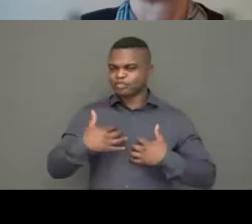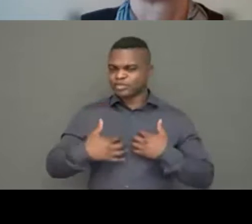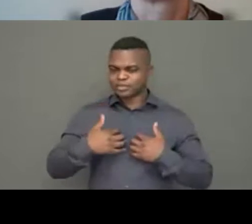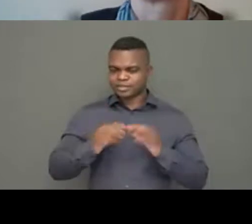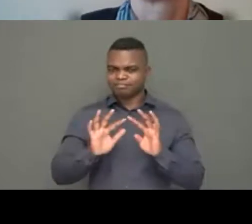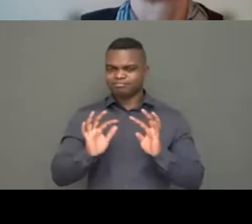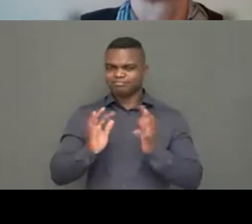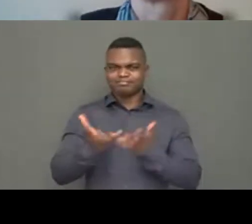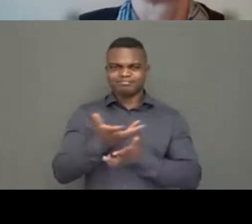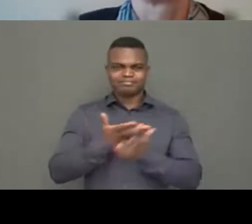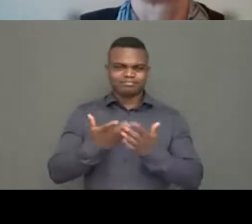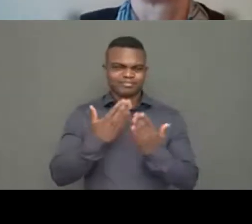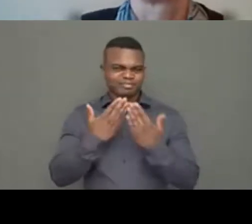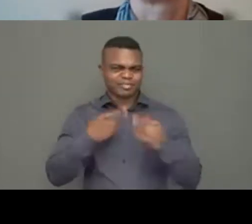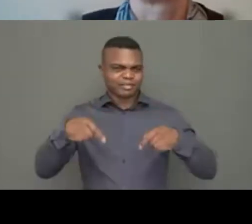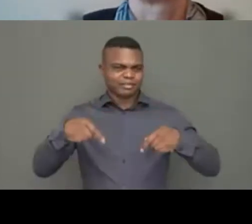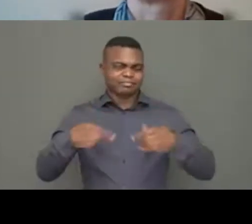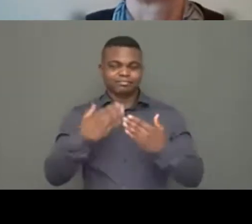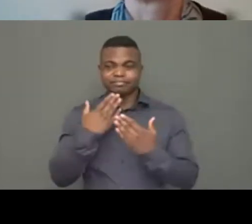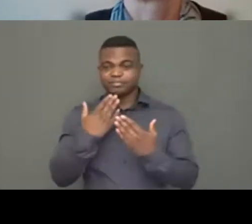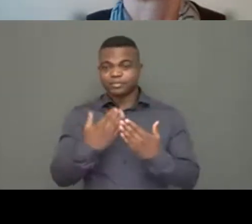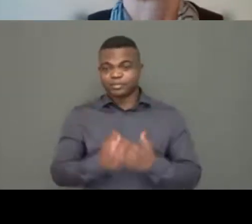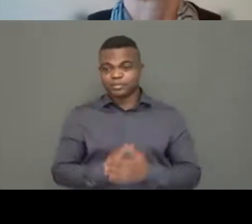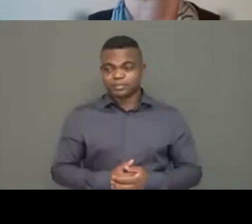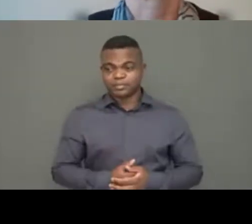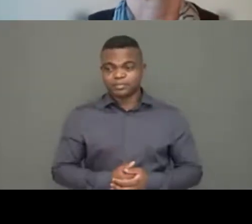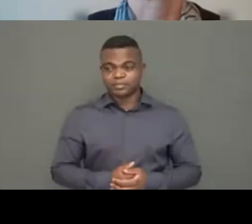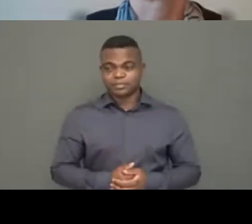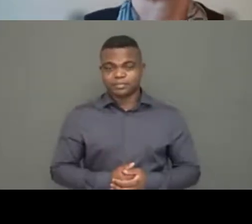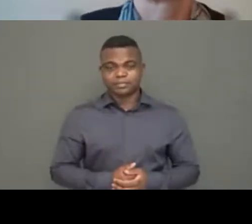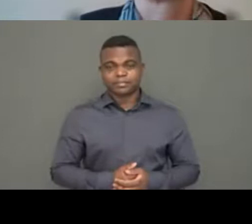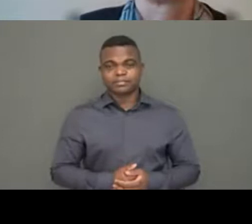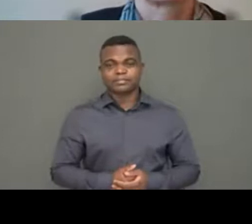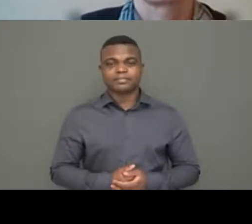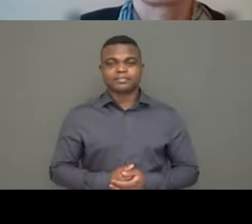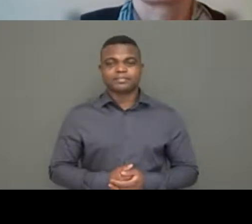of Fair Trade Finland. And so I run development cooperation program